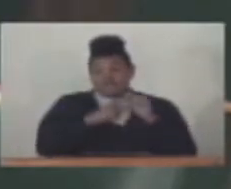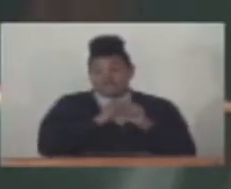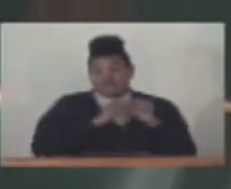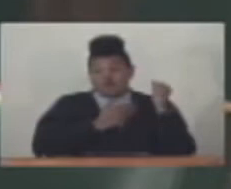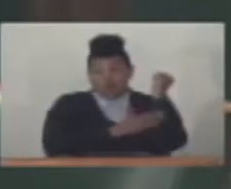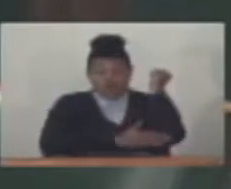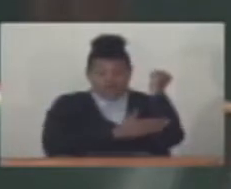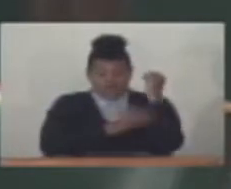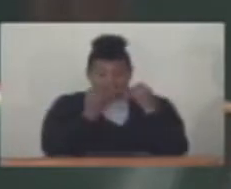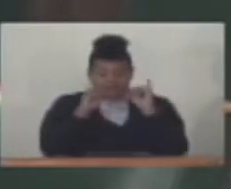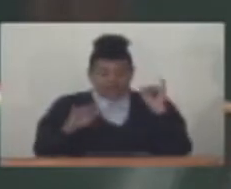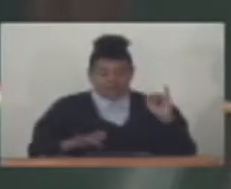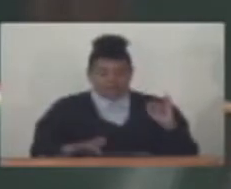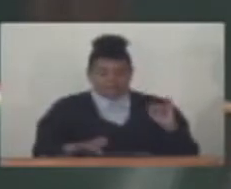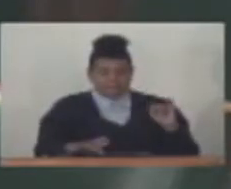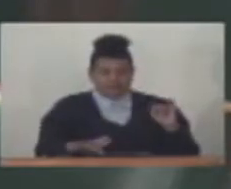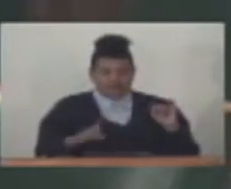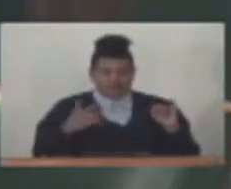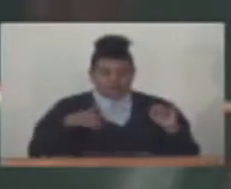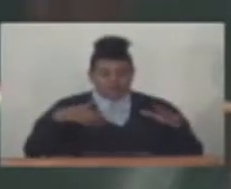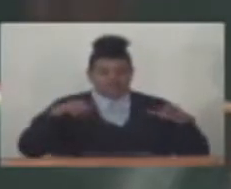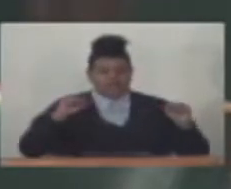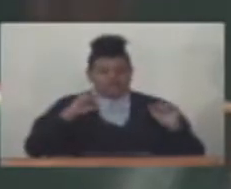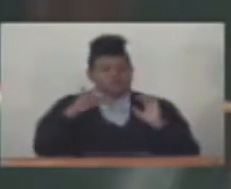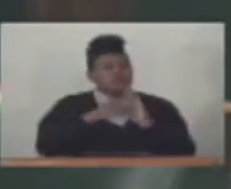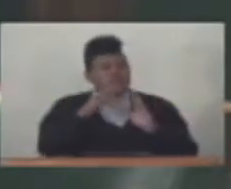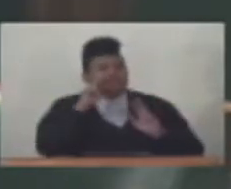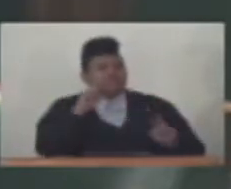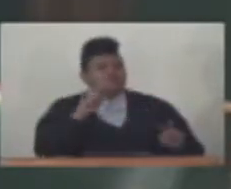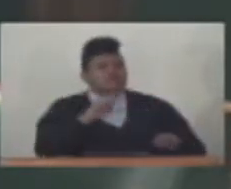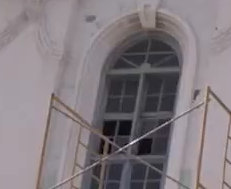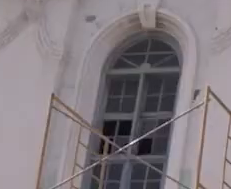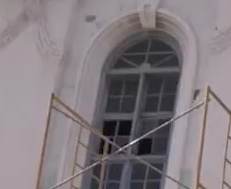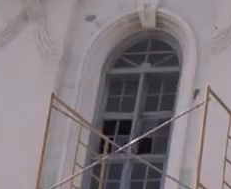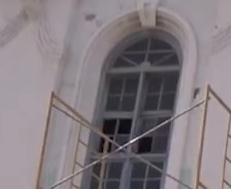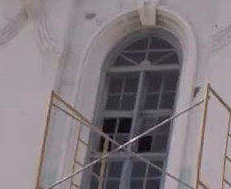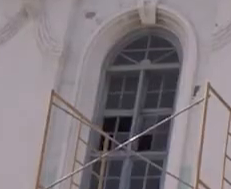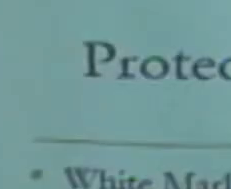nation's independence, we are taking center stage in the National Trust